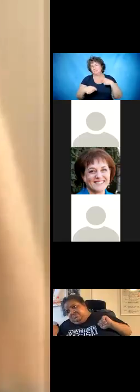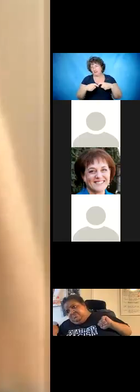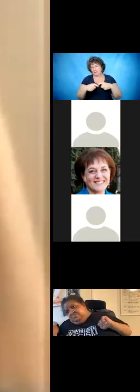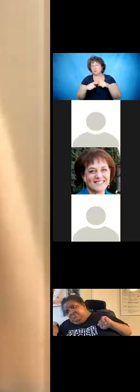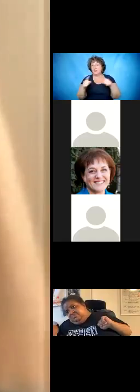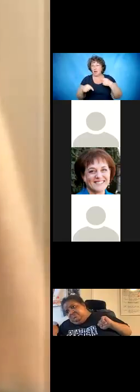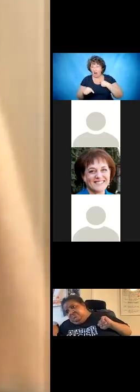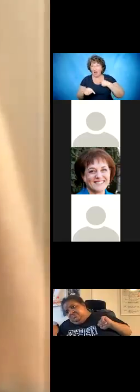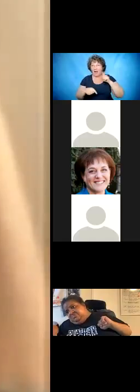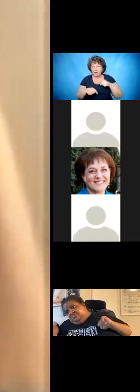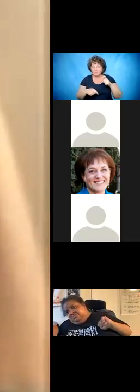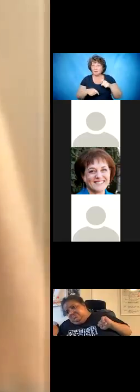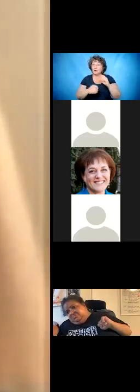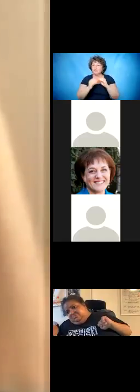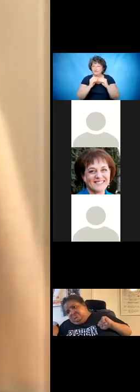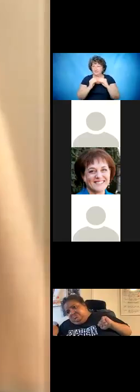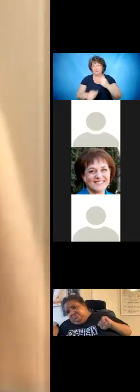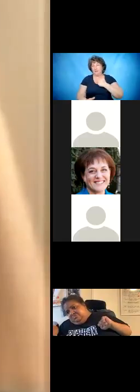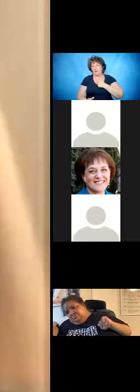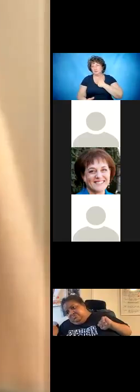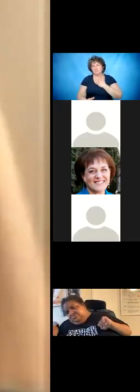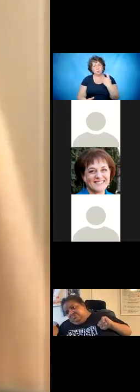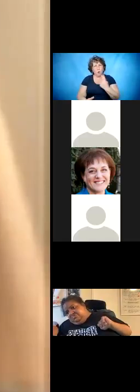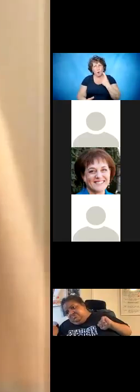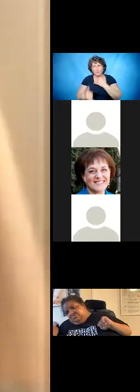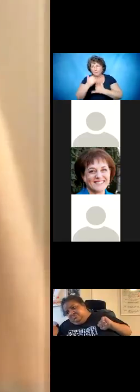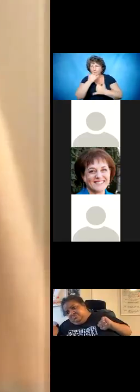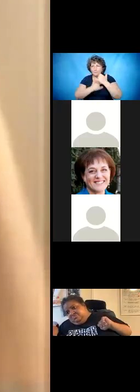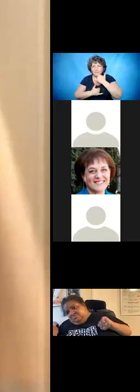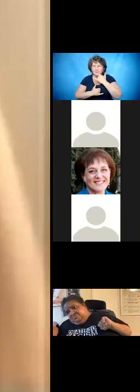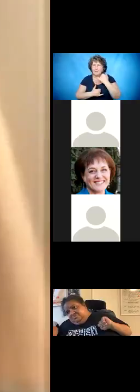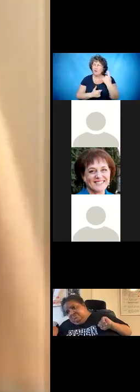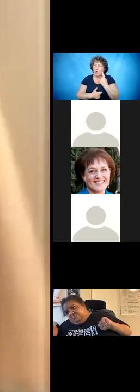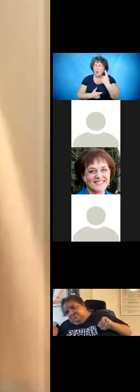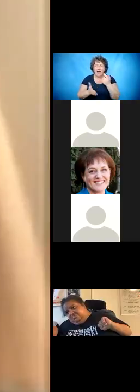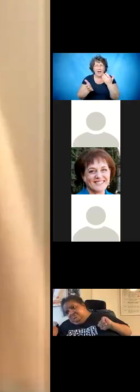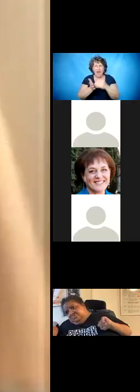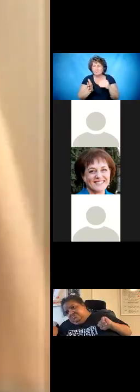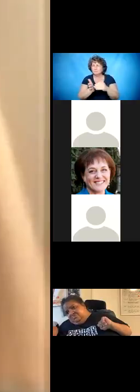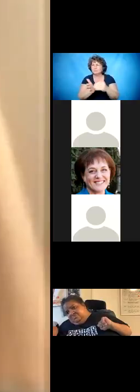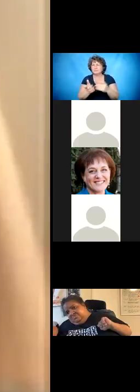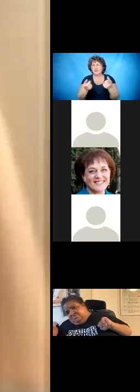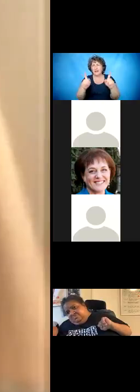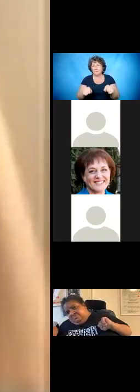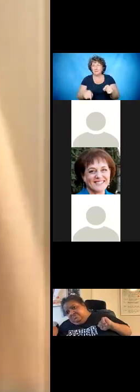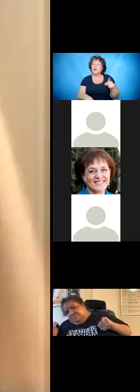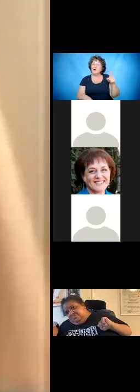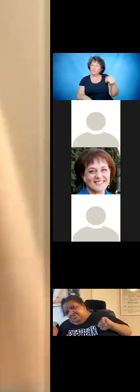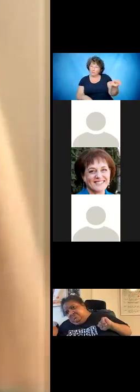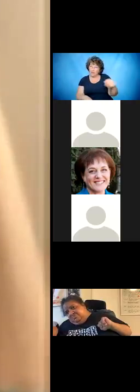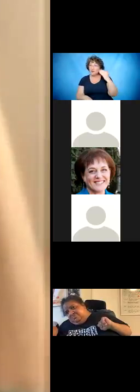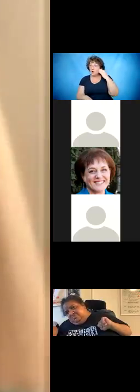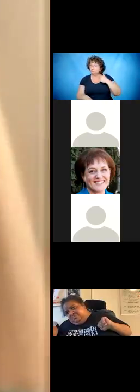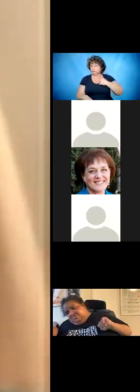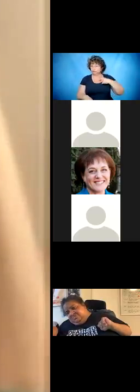corrections. It happens almost all the time. They know that I need an interpreter, and many times they